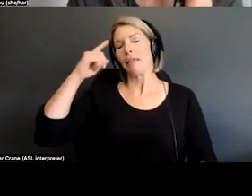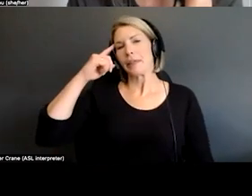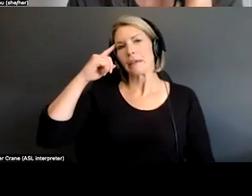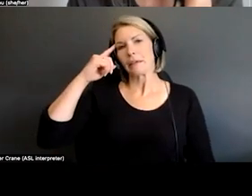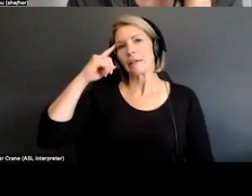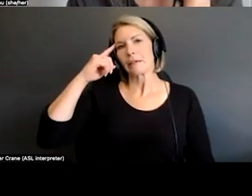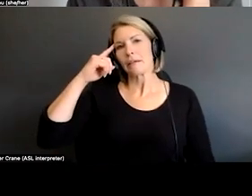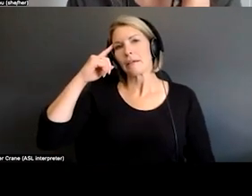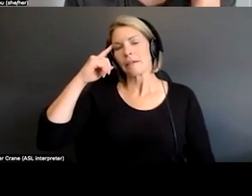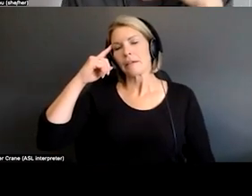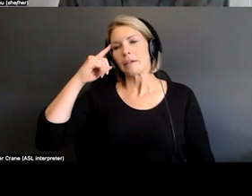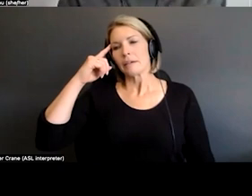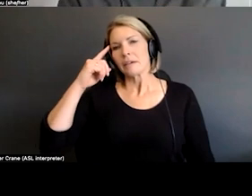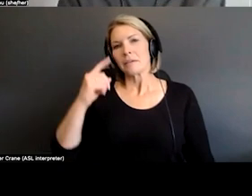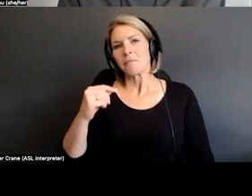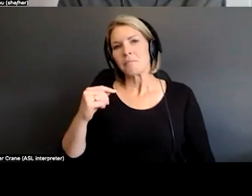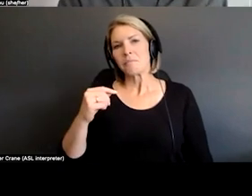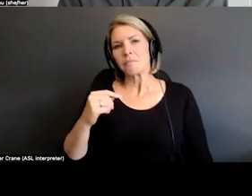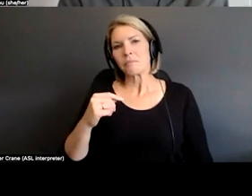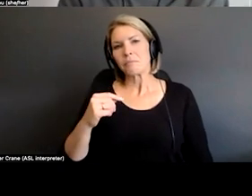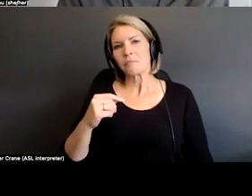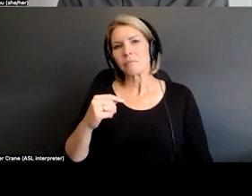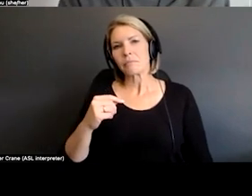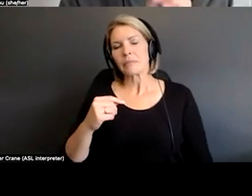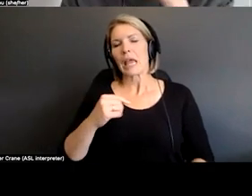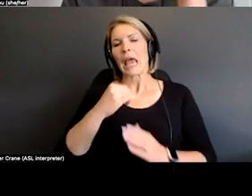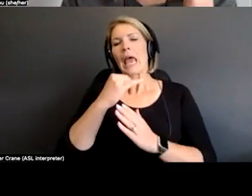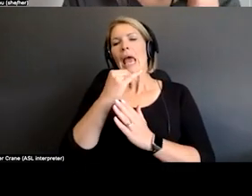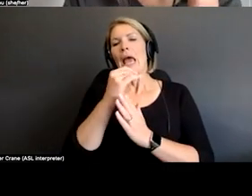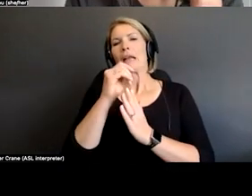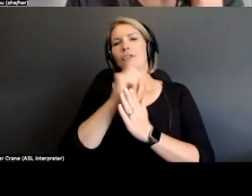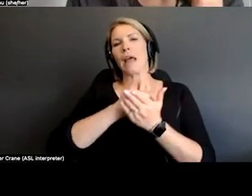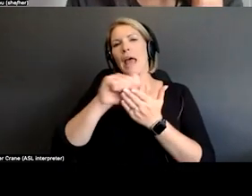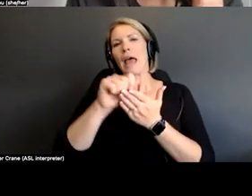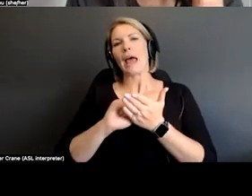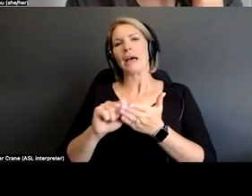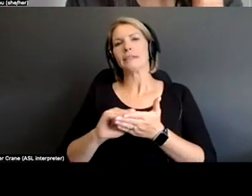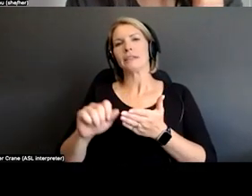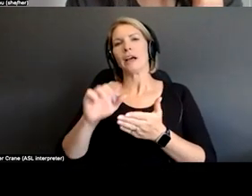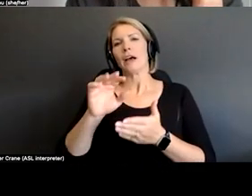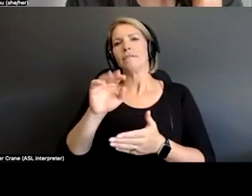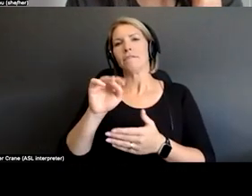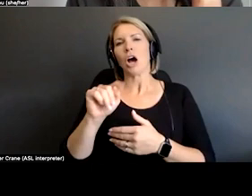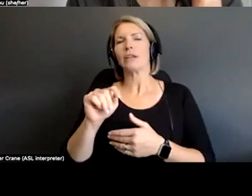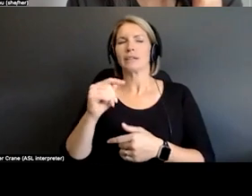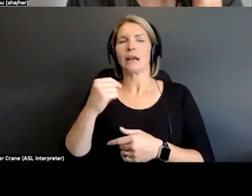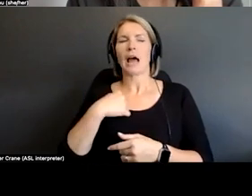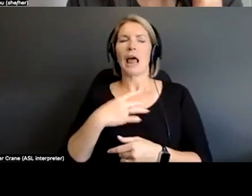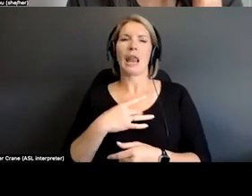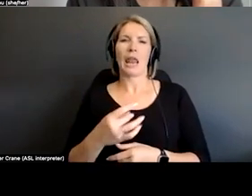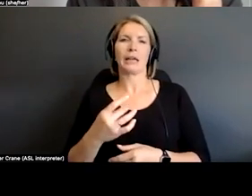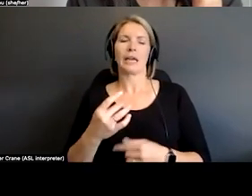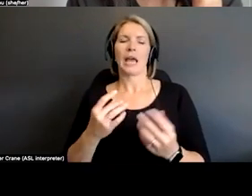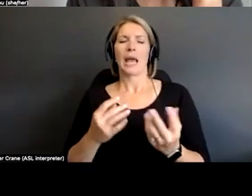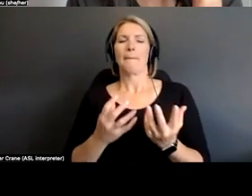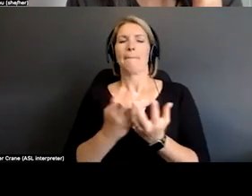a non-hand done font on it as well, but I think that allowed it to integrate, as Natalie was saying, with the artwork a